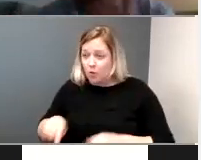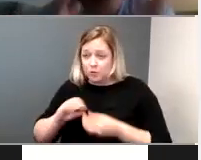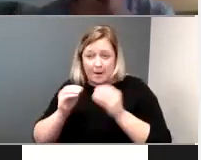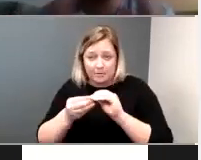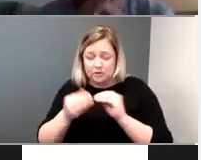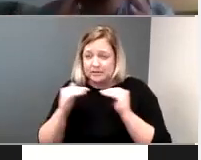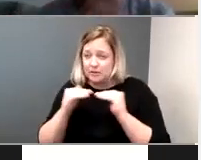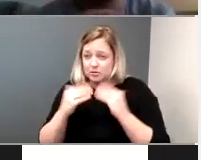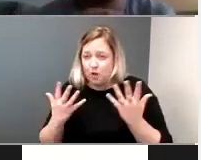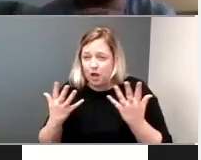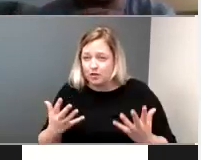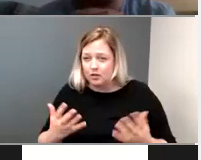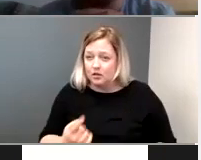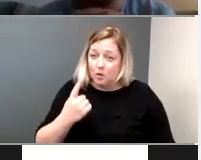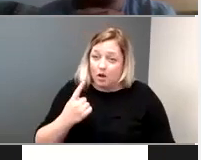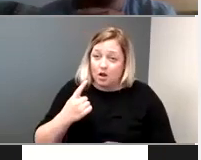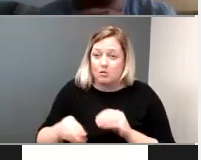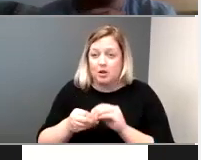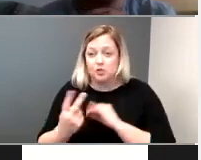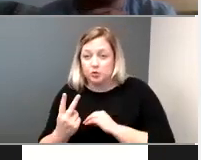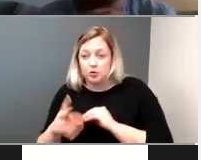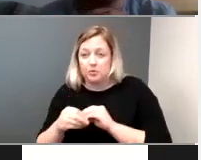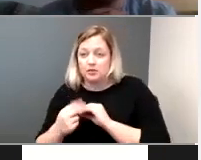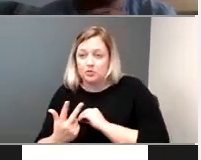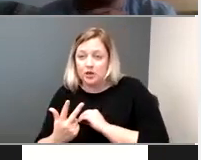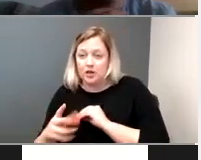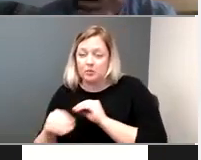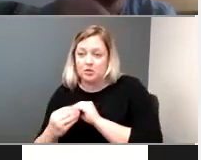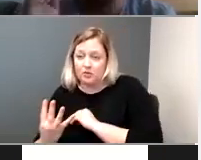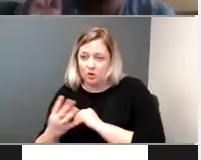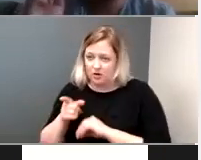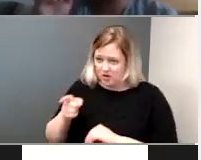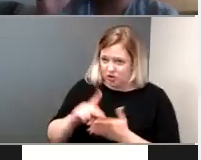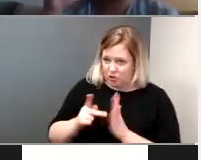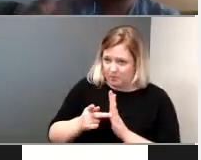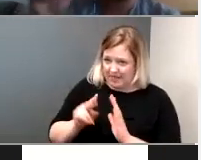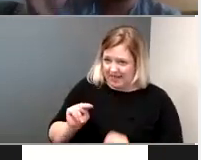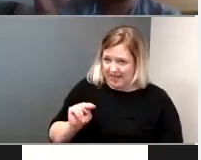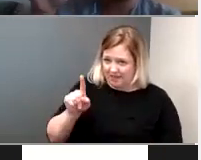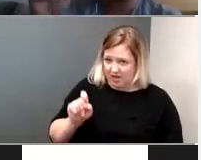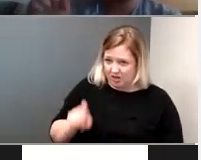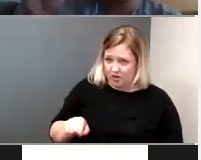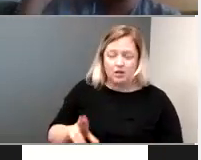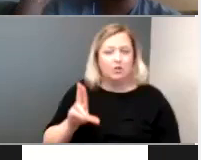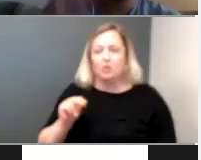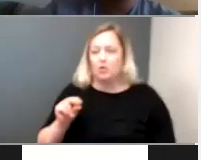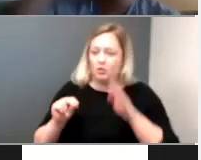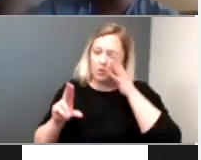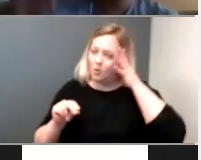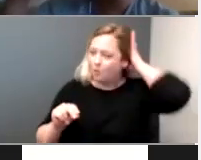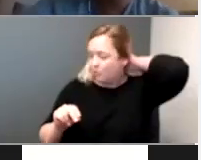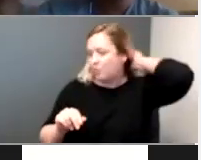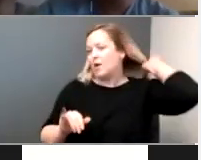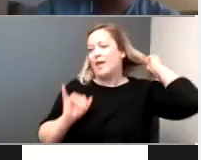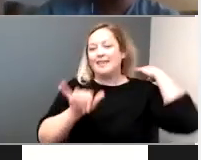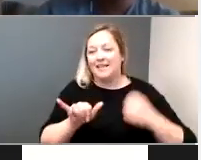Sum of 1 plus 2 plus 3 plus 4 all the way to n. You're saying the n factorial, is that what you're saying? Or No. That is n factorial is 1 times,